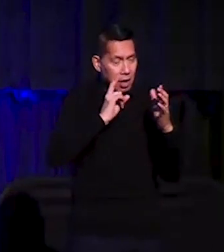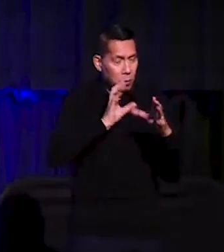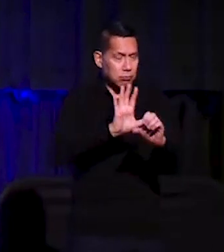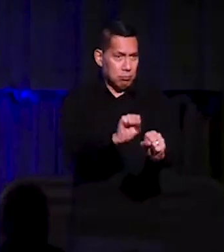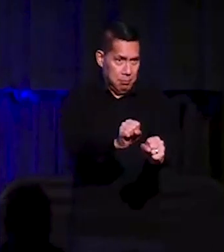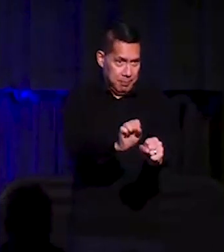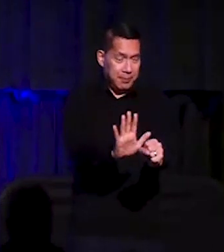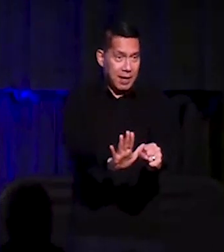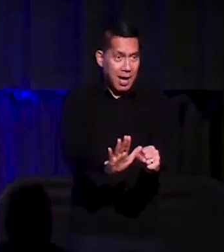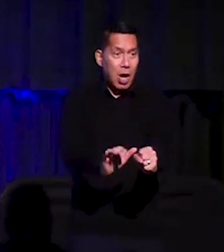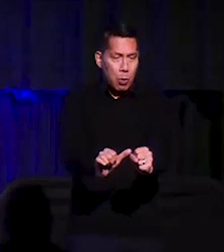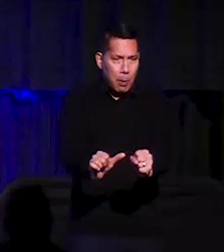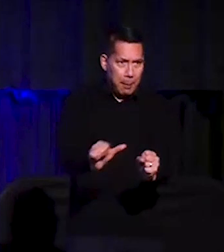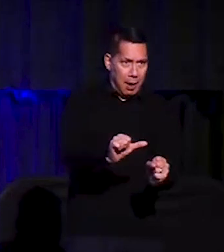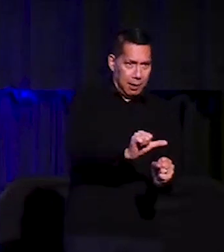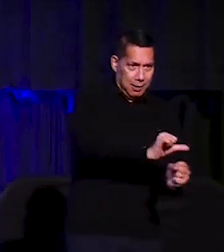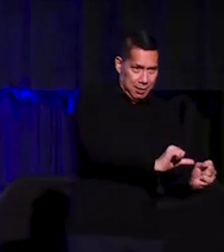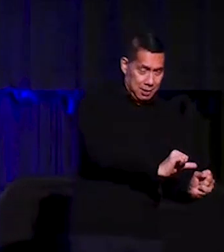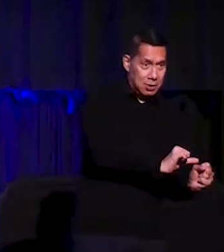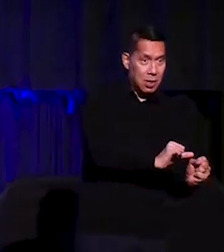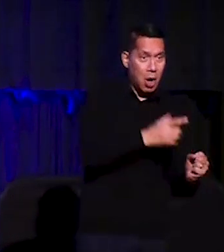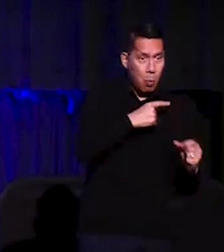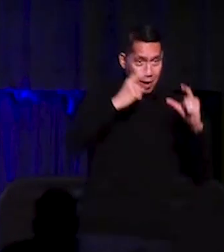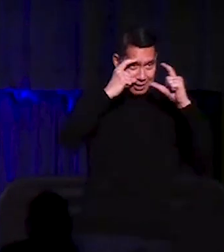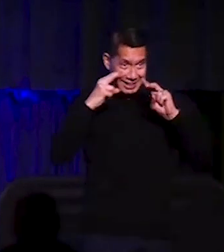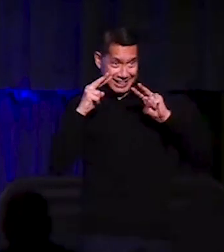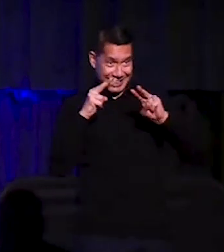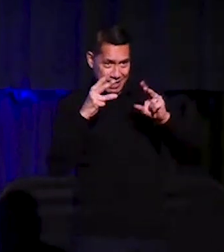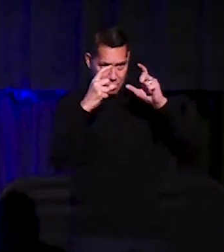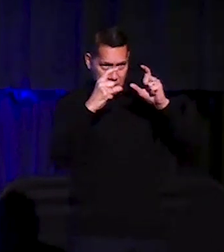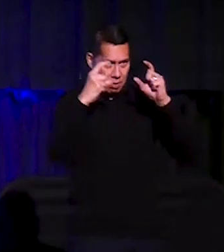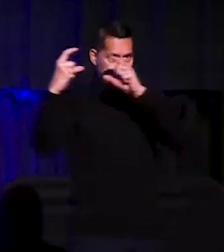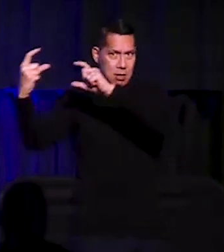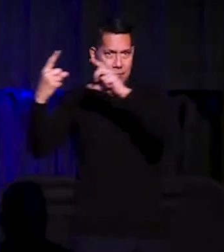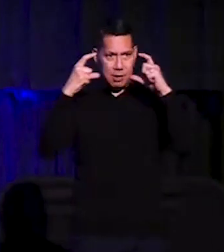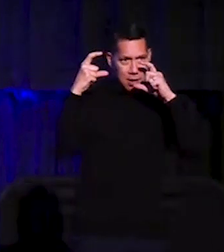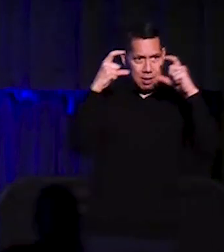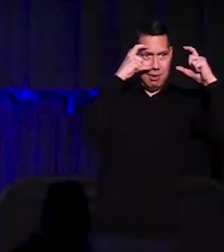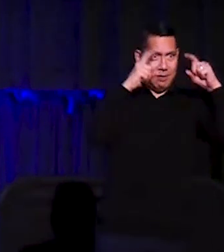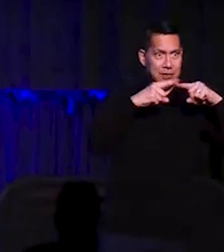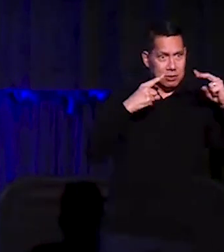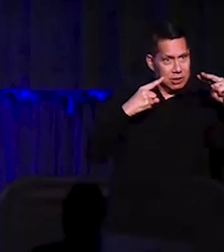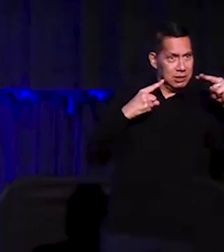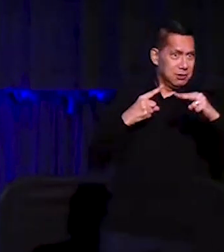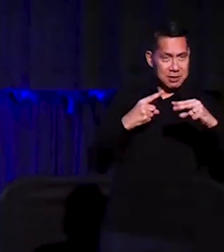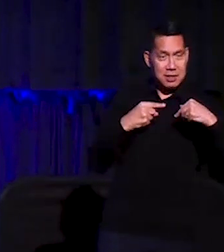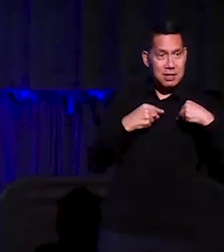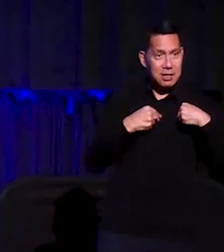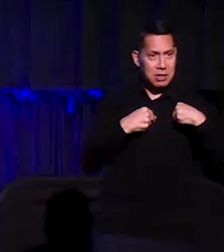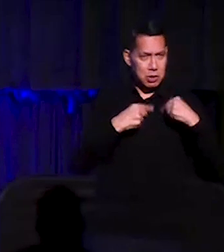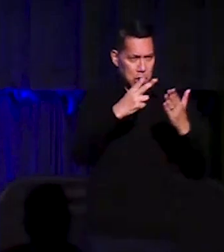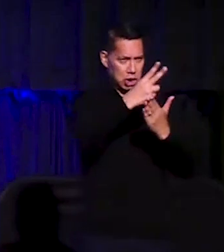today. I want to look at it in a different lens. What if design as an act of